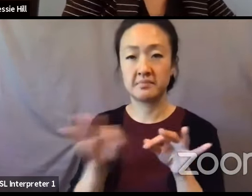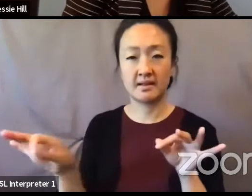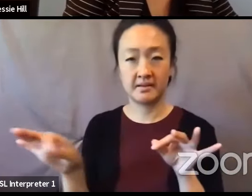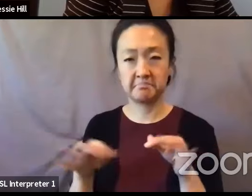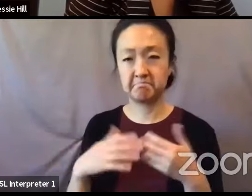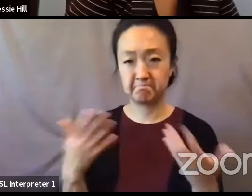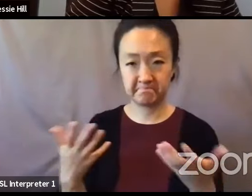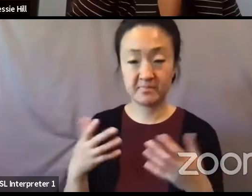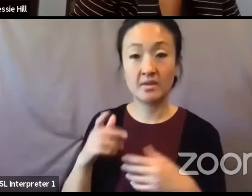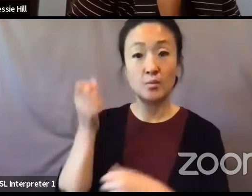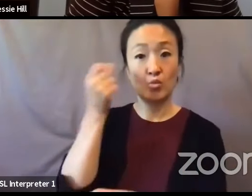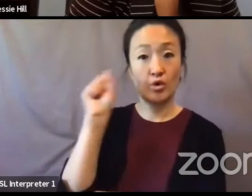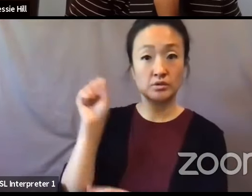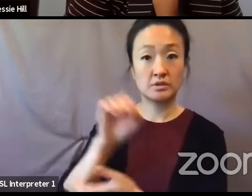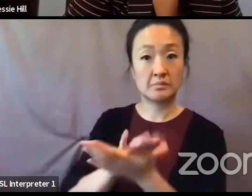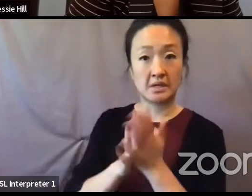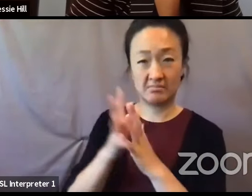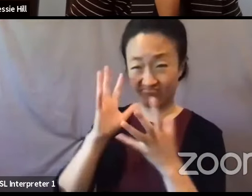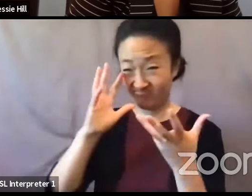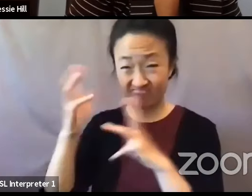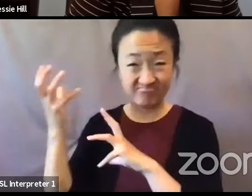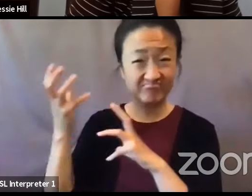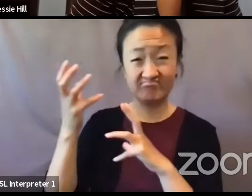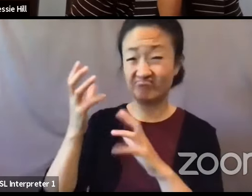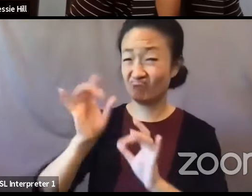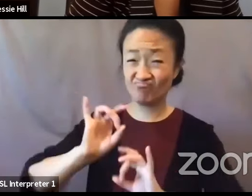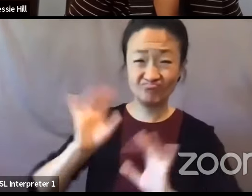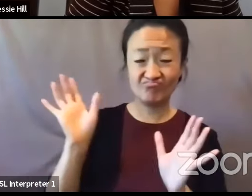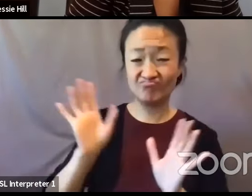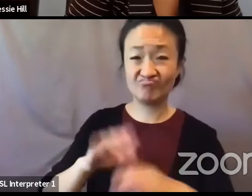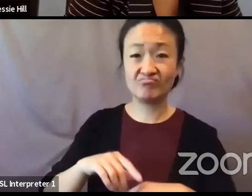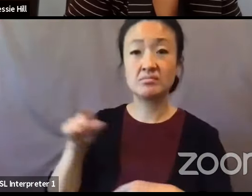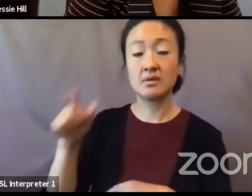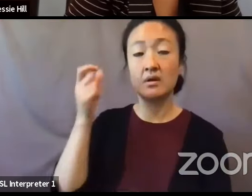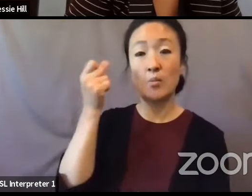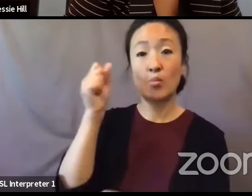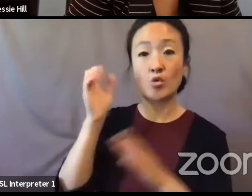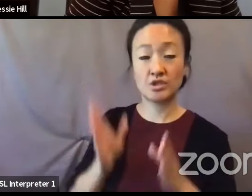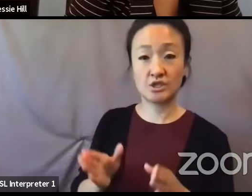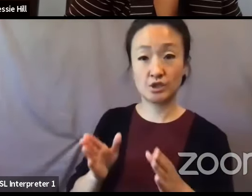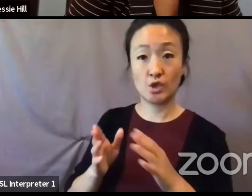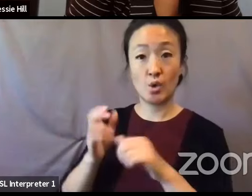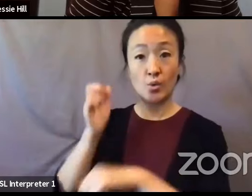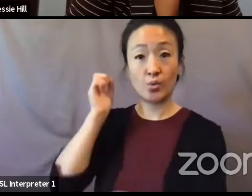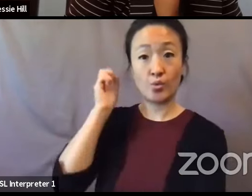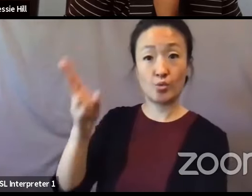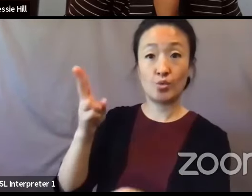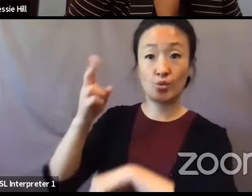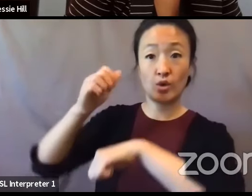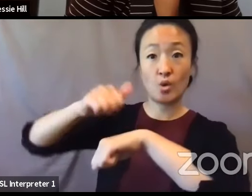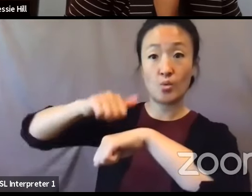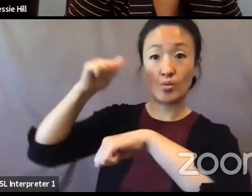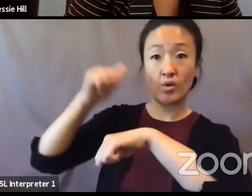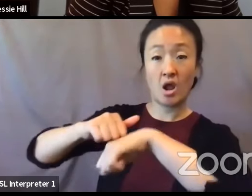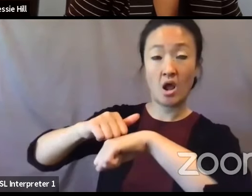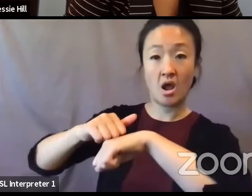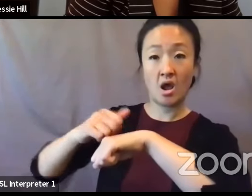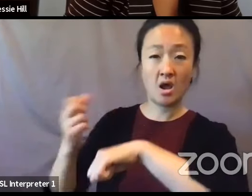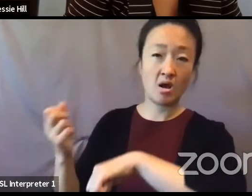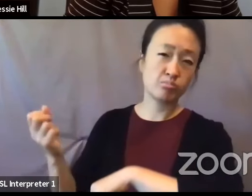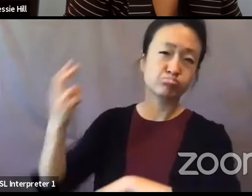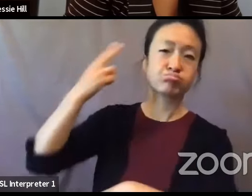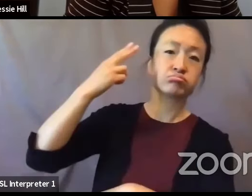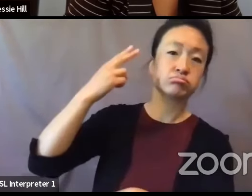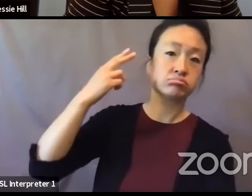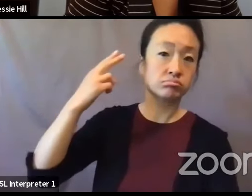protest got a little bit unruly, and a protester threw a rock that hit a police officer in the